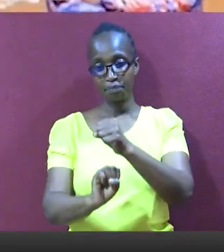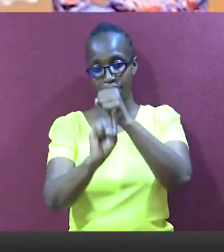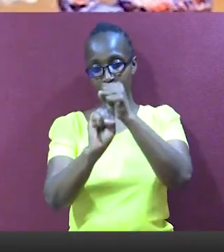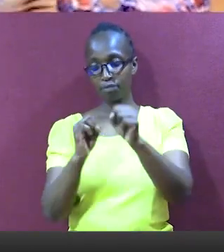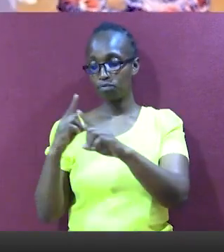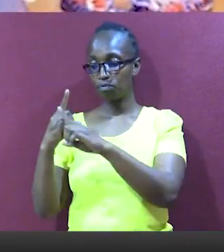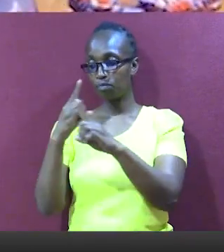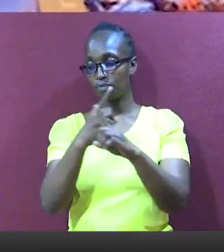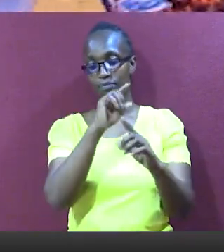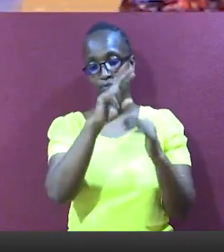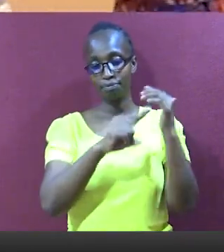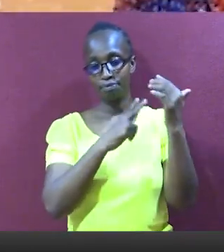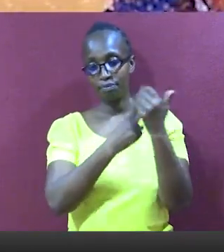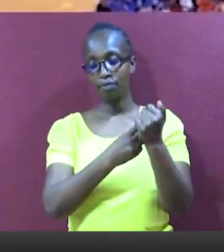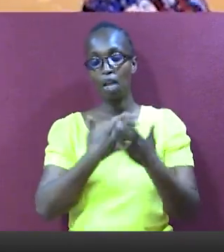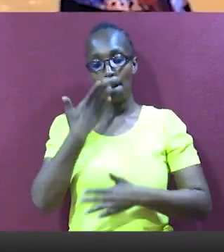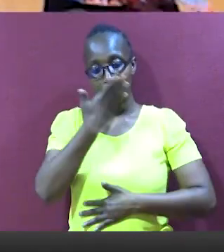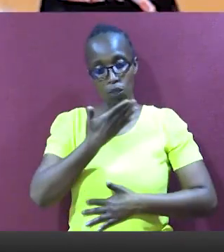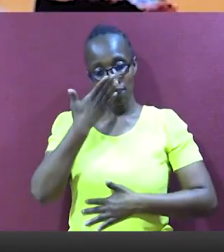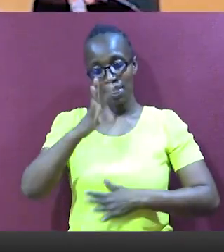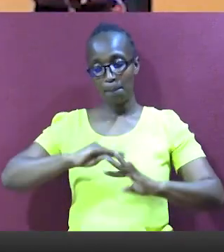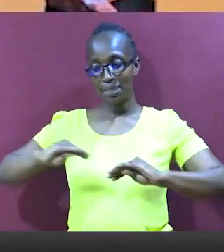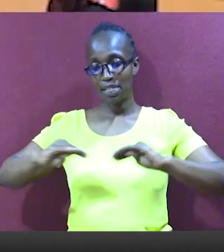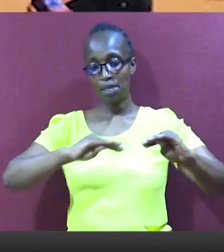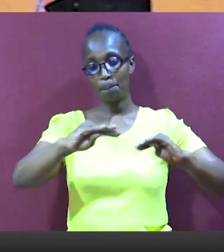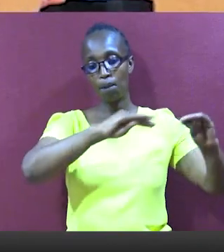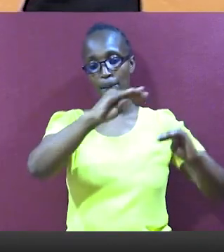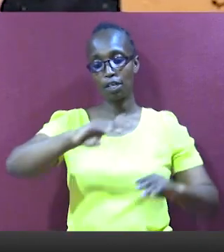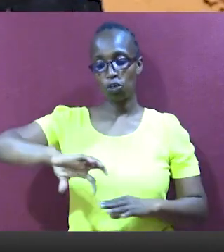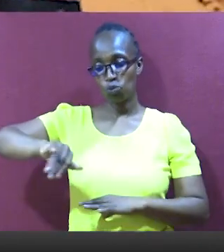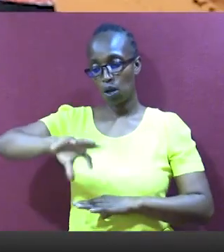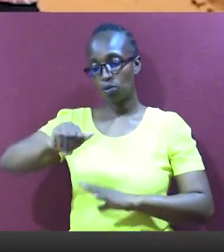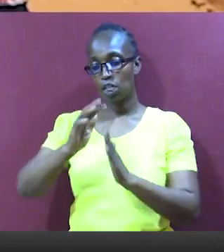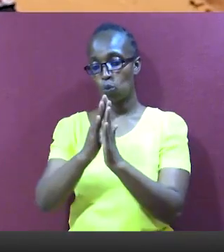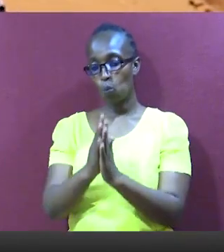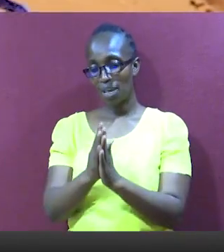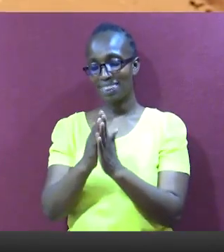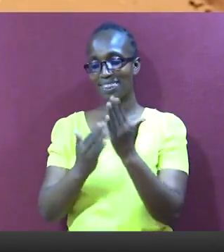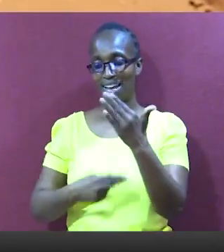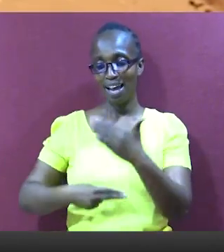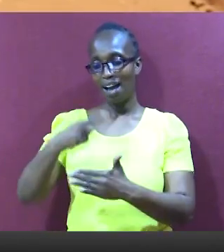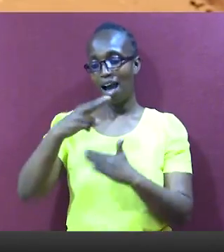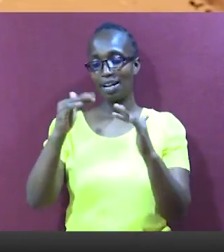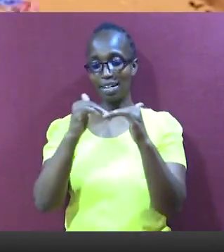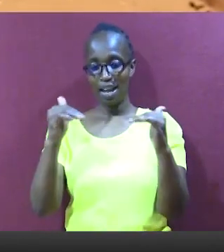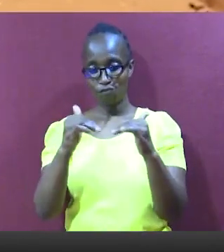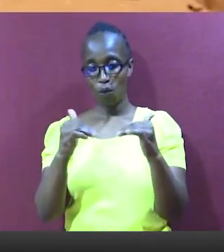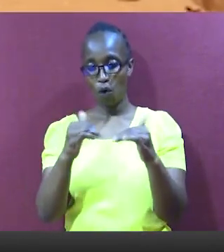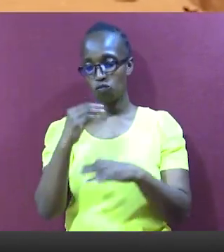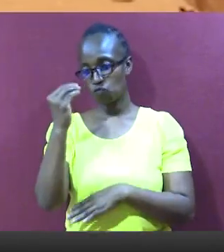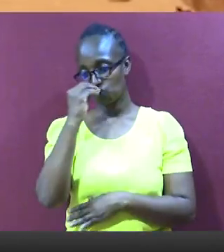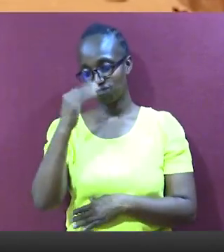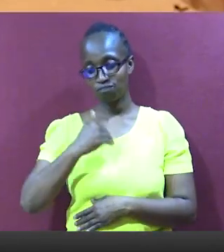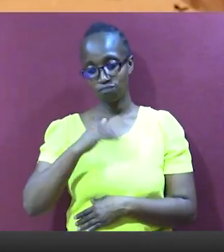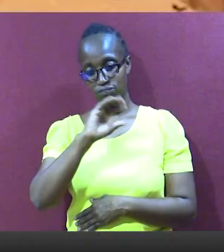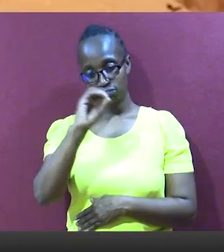and also with support from our partners. The porridge is being distributed to counties that have high levels of malnutrition,